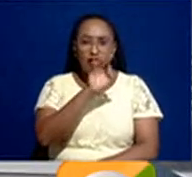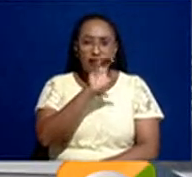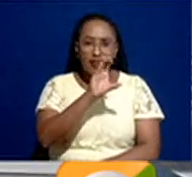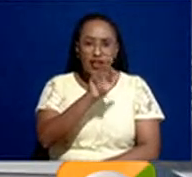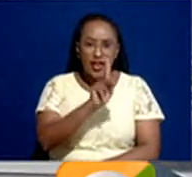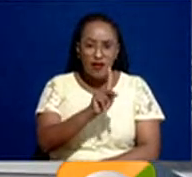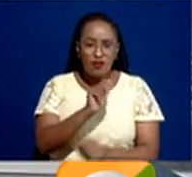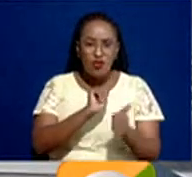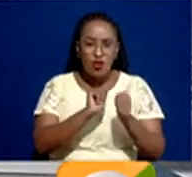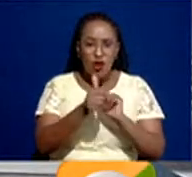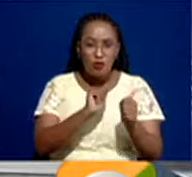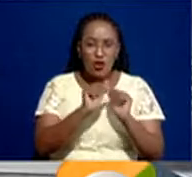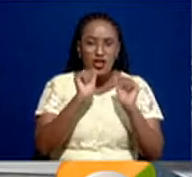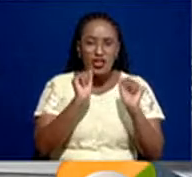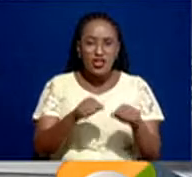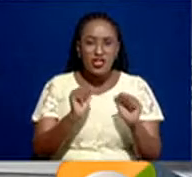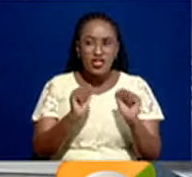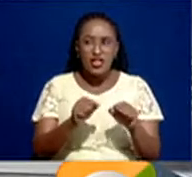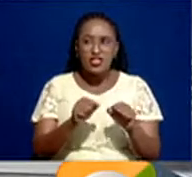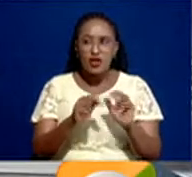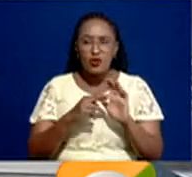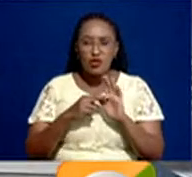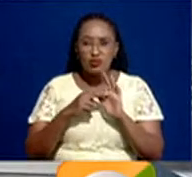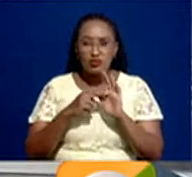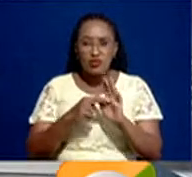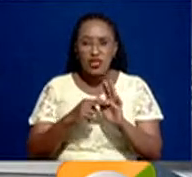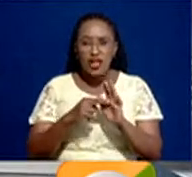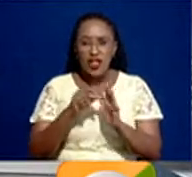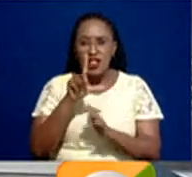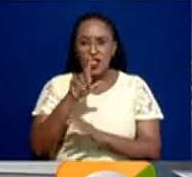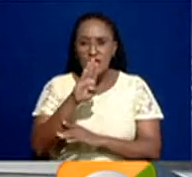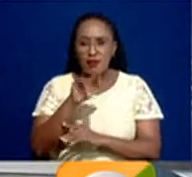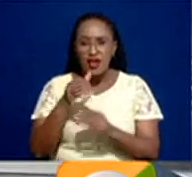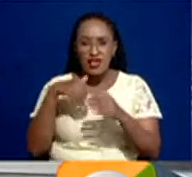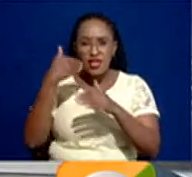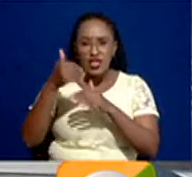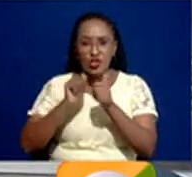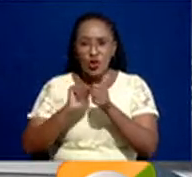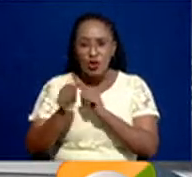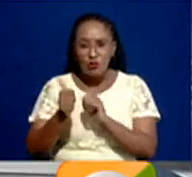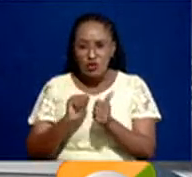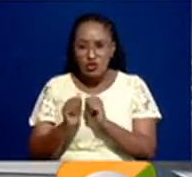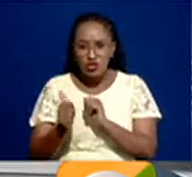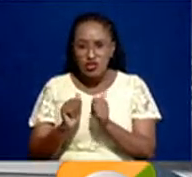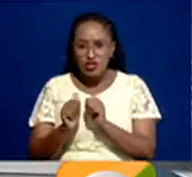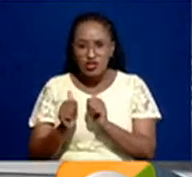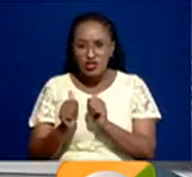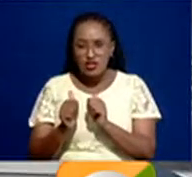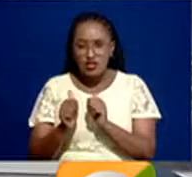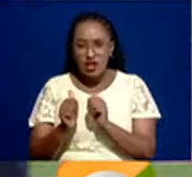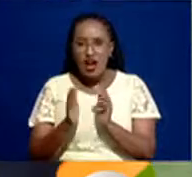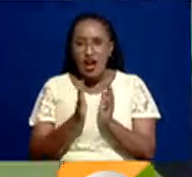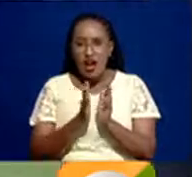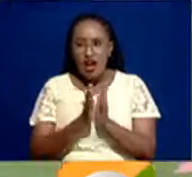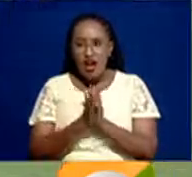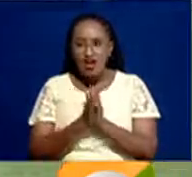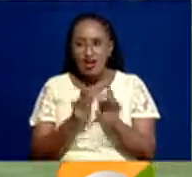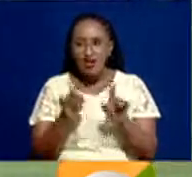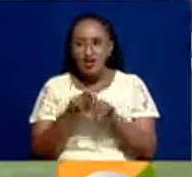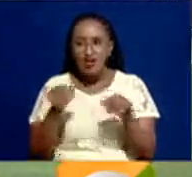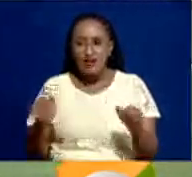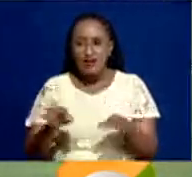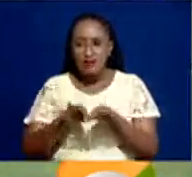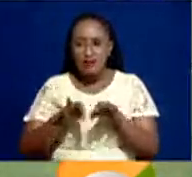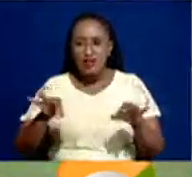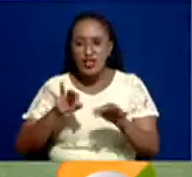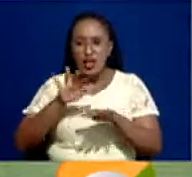on Hilal Benghazi of Libya in the CAF Confederations Cup. Hilal had a feel of the Nyaa National Stadium